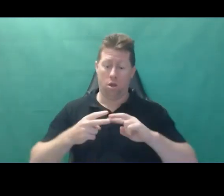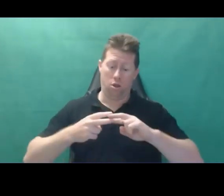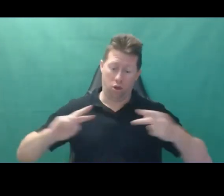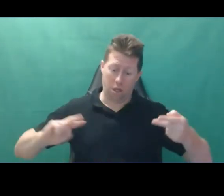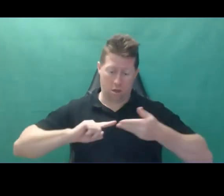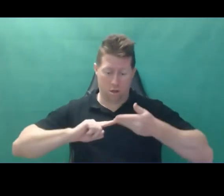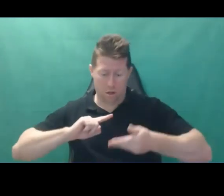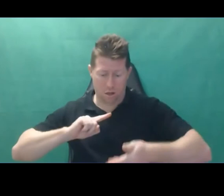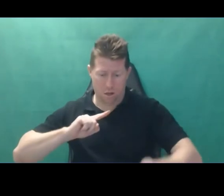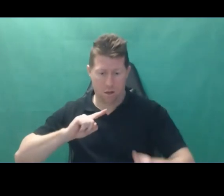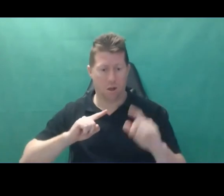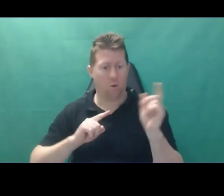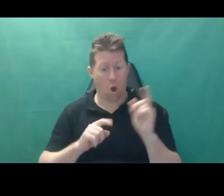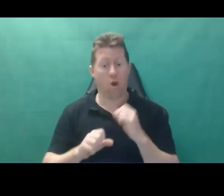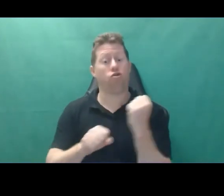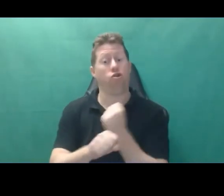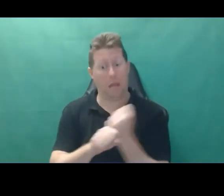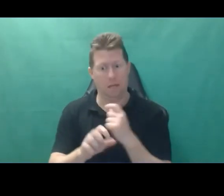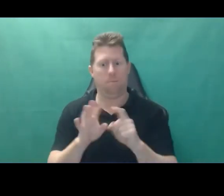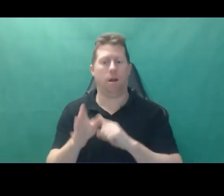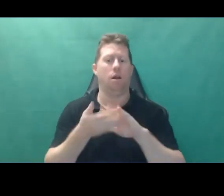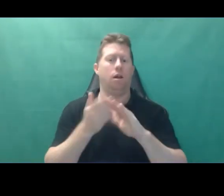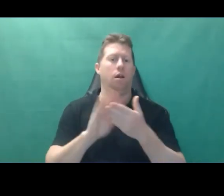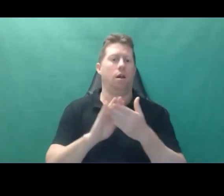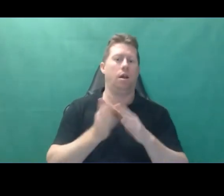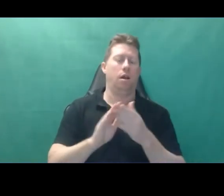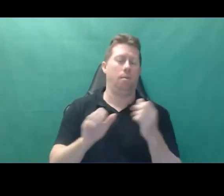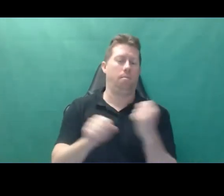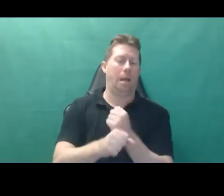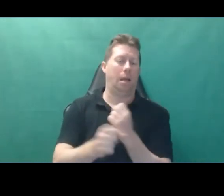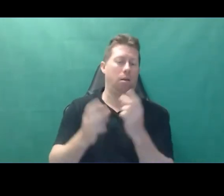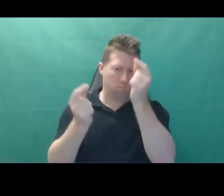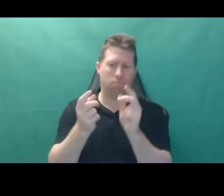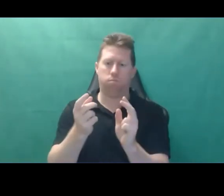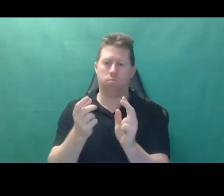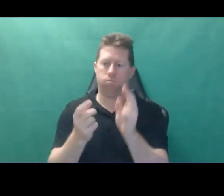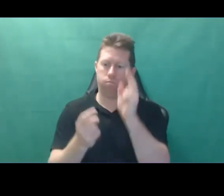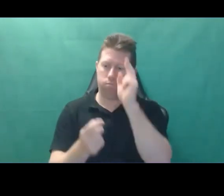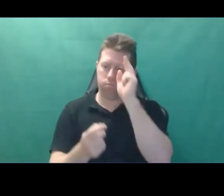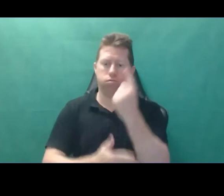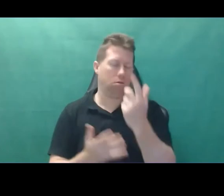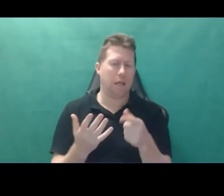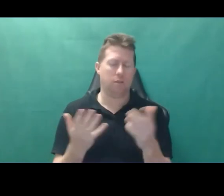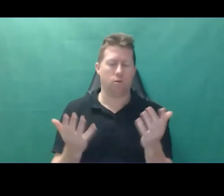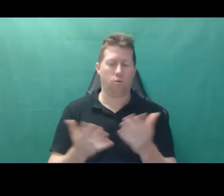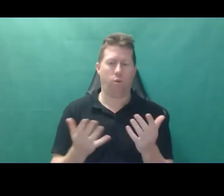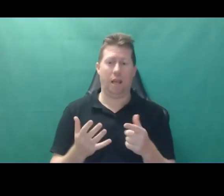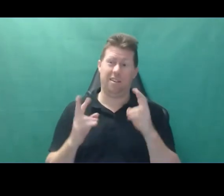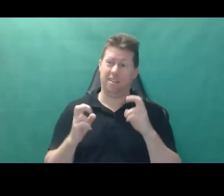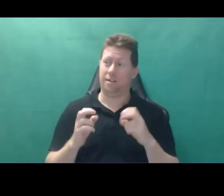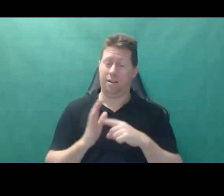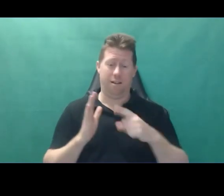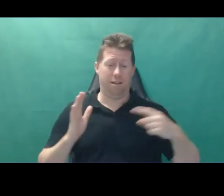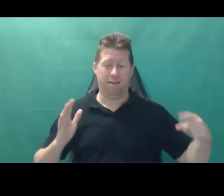is inherited and what is created by society. And every, and that is, uh, it's kind of the life's work,